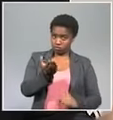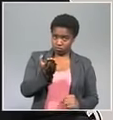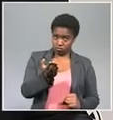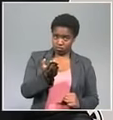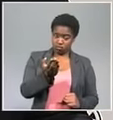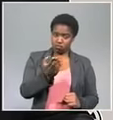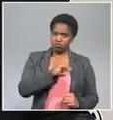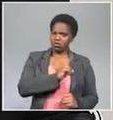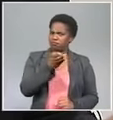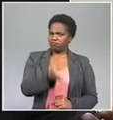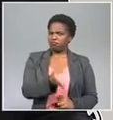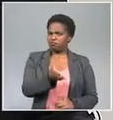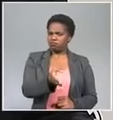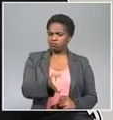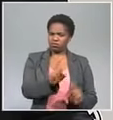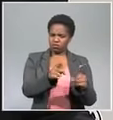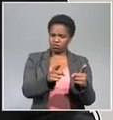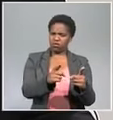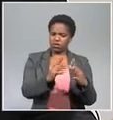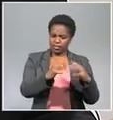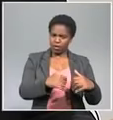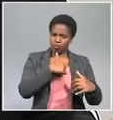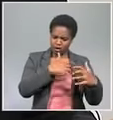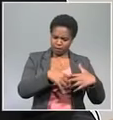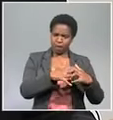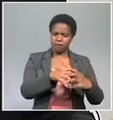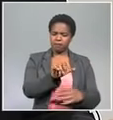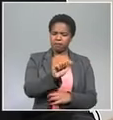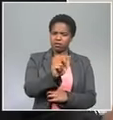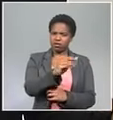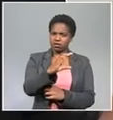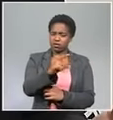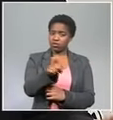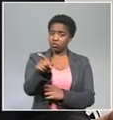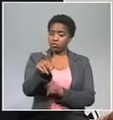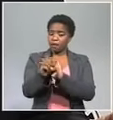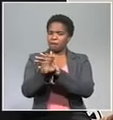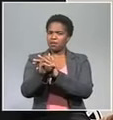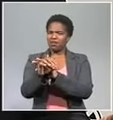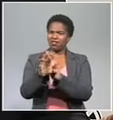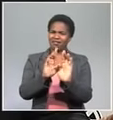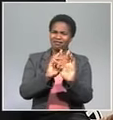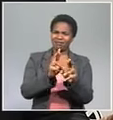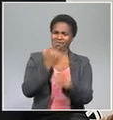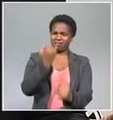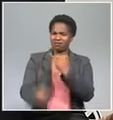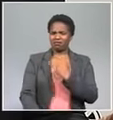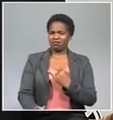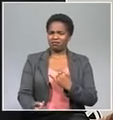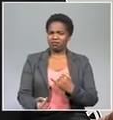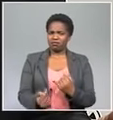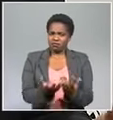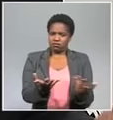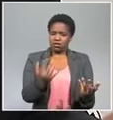It has been there. We set it up. Your media were pushing us to establish an integrity